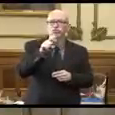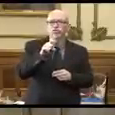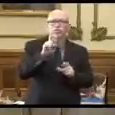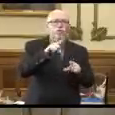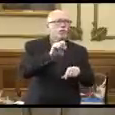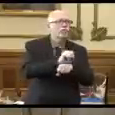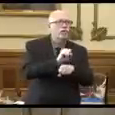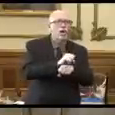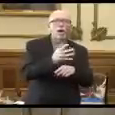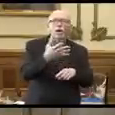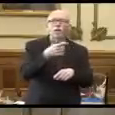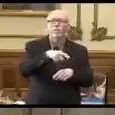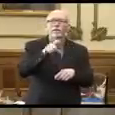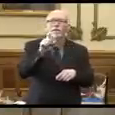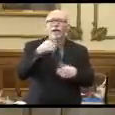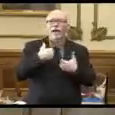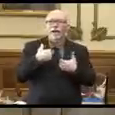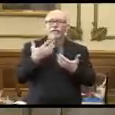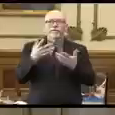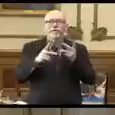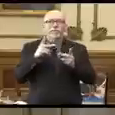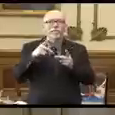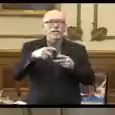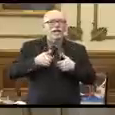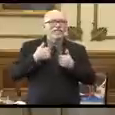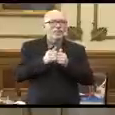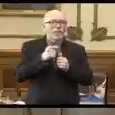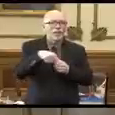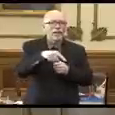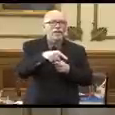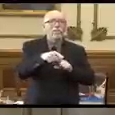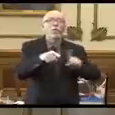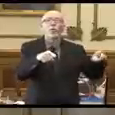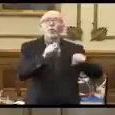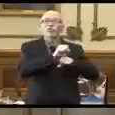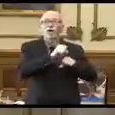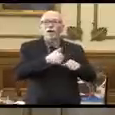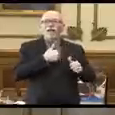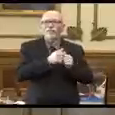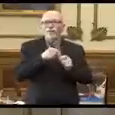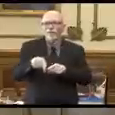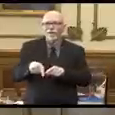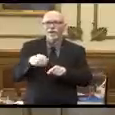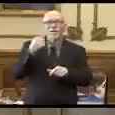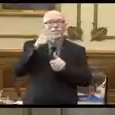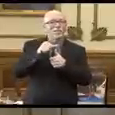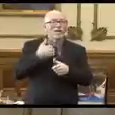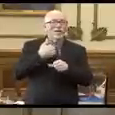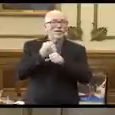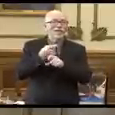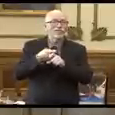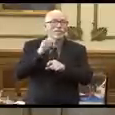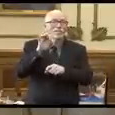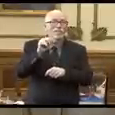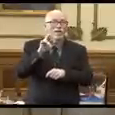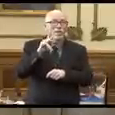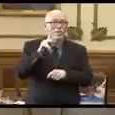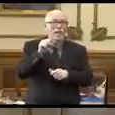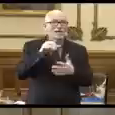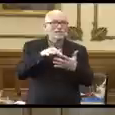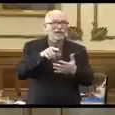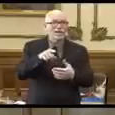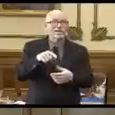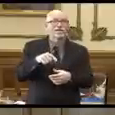jobs, that do have individuals that live with them, that go to their jobs. And if you remember from our data from the Fairbanks study, you were